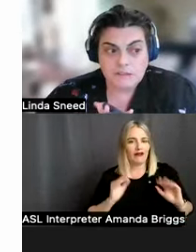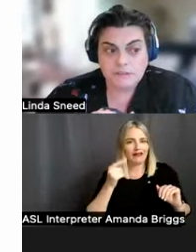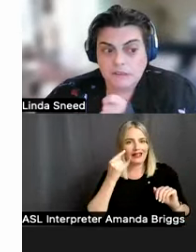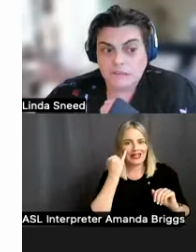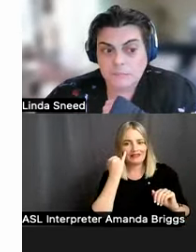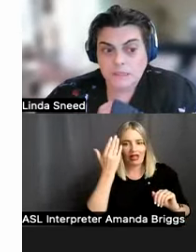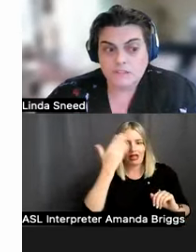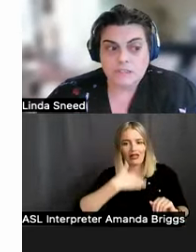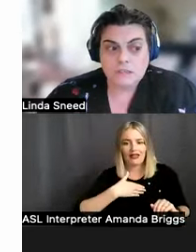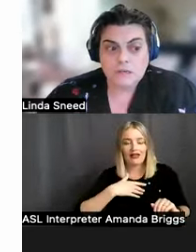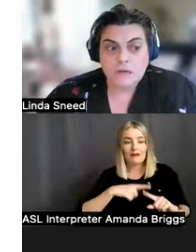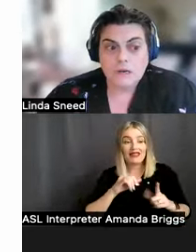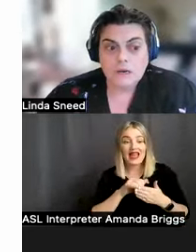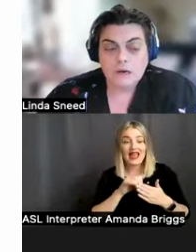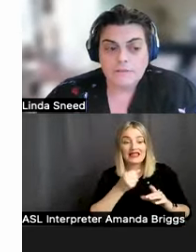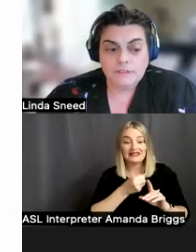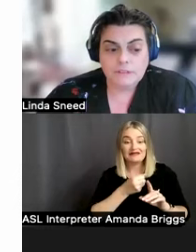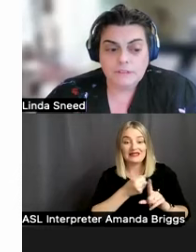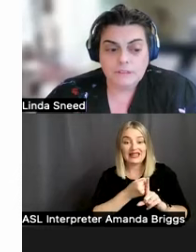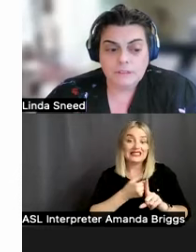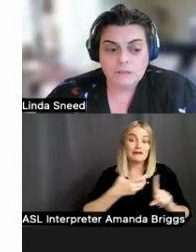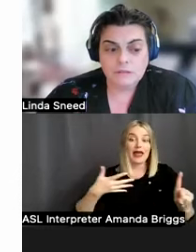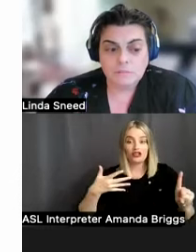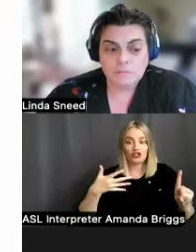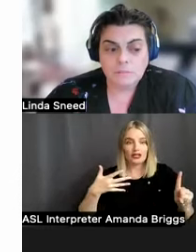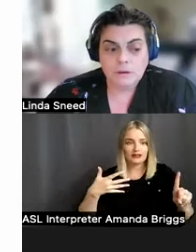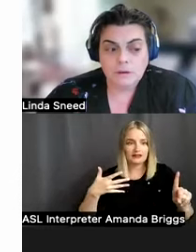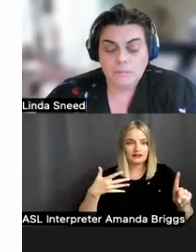that the expansion of the